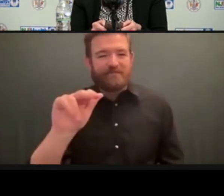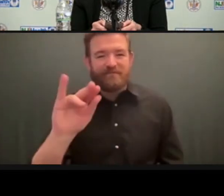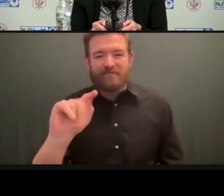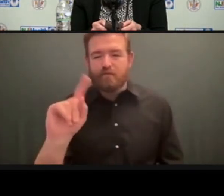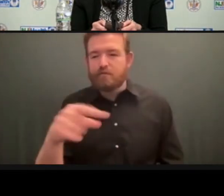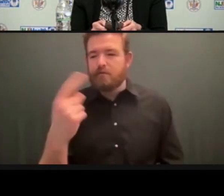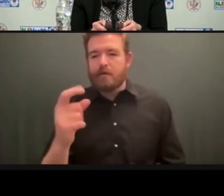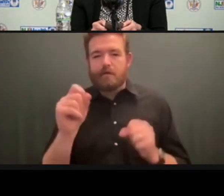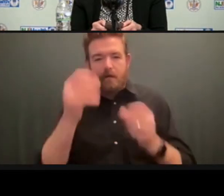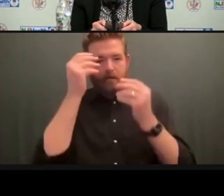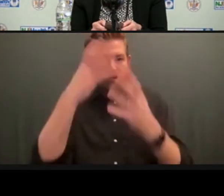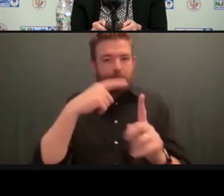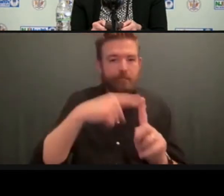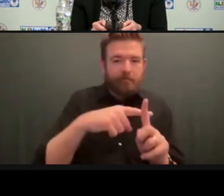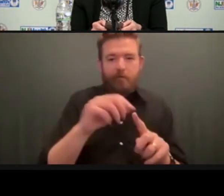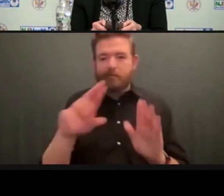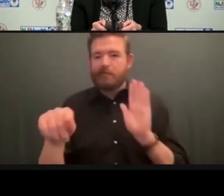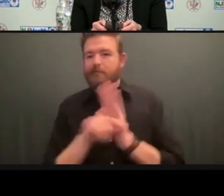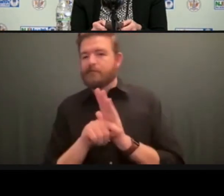Michelle, what do you got?